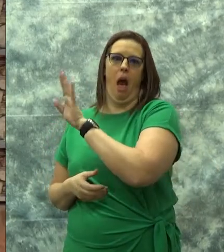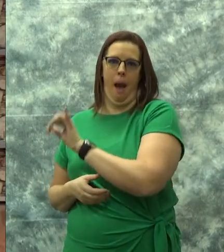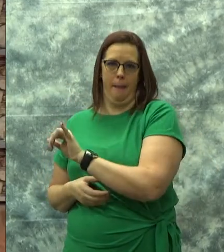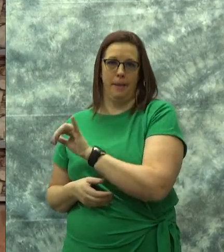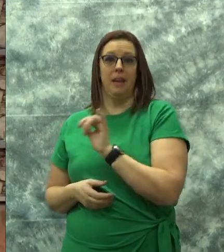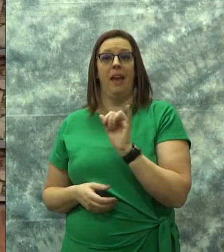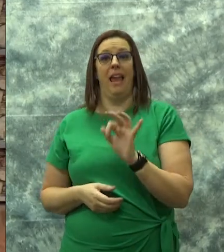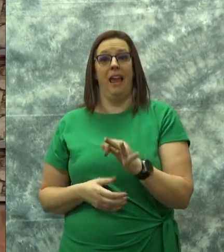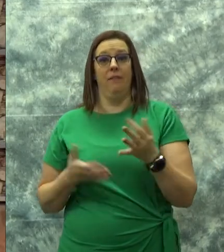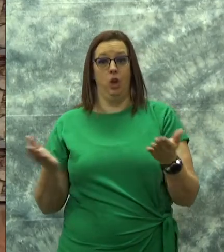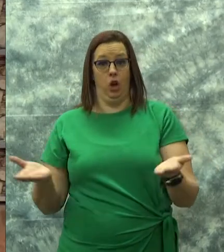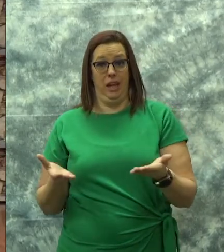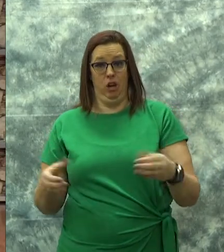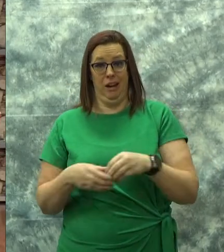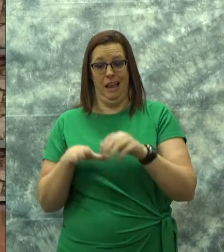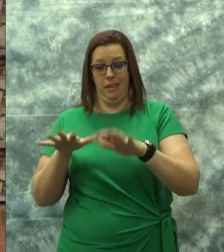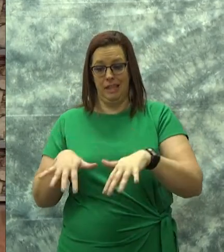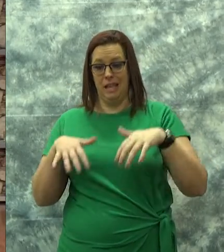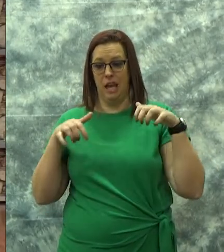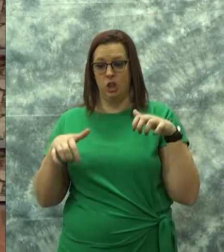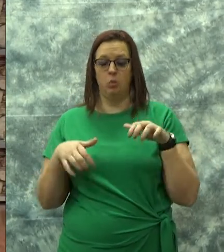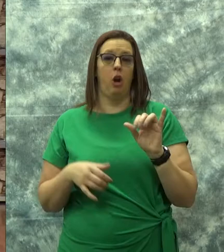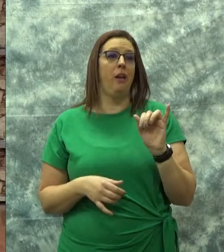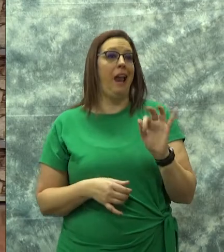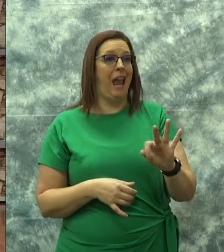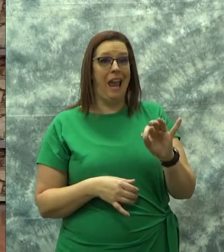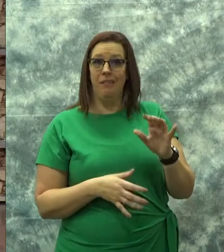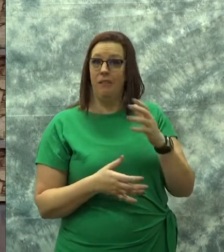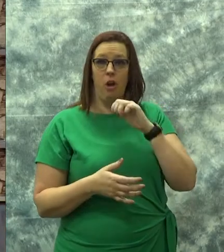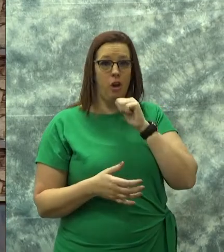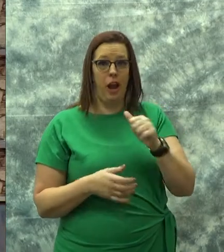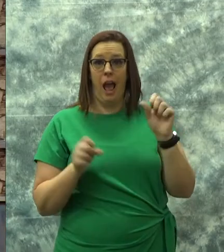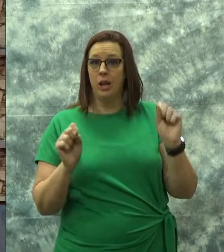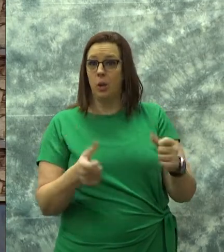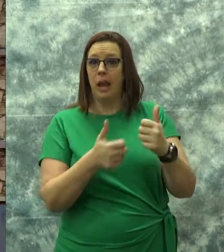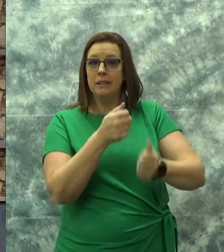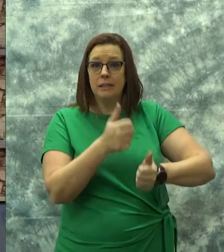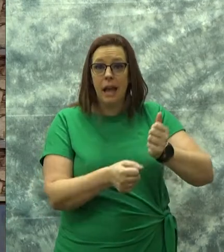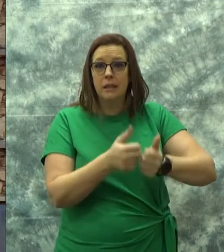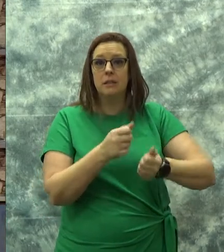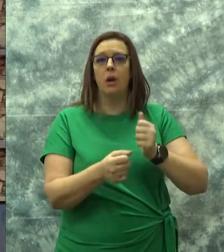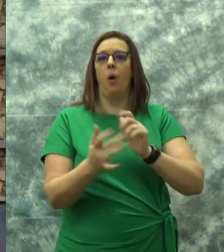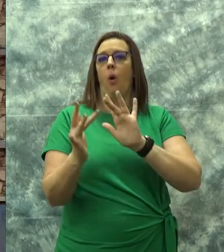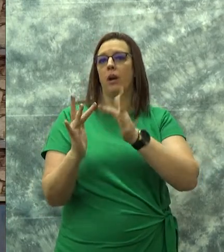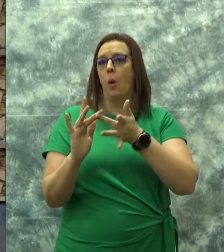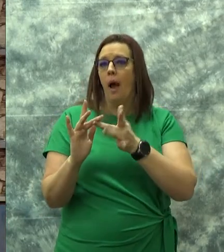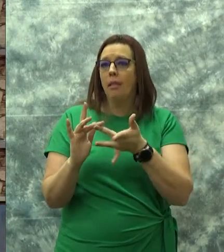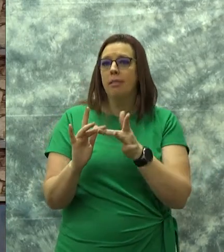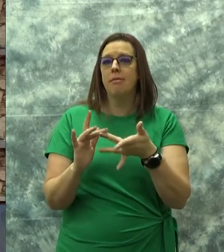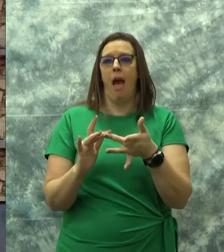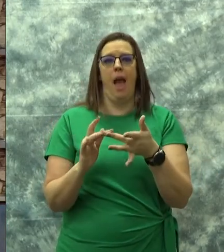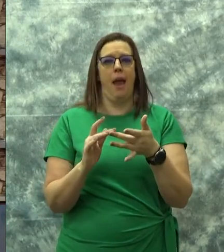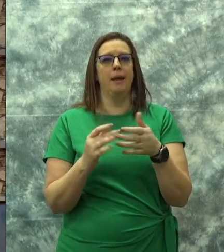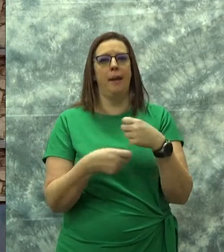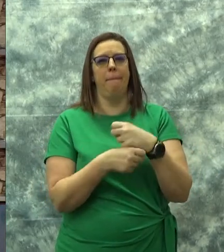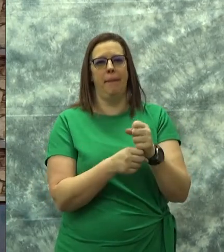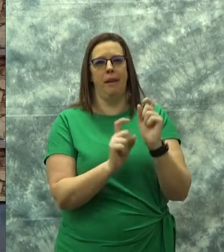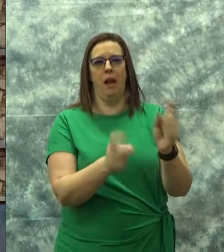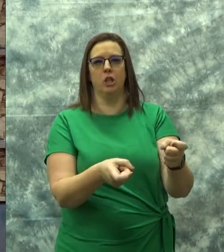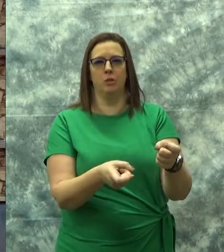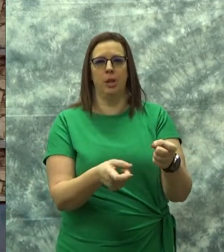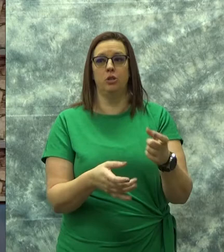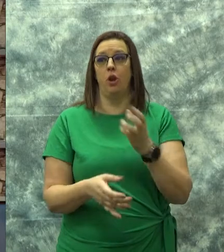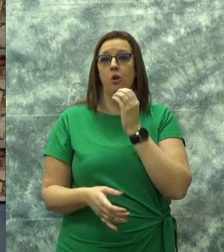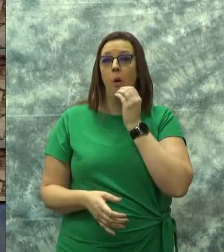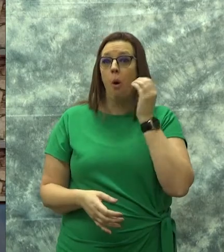in the sanctuary with us. And if you're in the sanctuary, you can also text to give. You can go to the website on your phone or device and make a